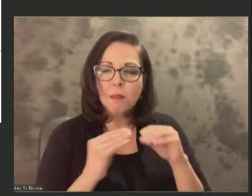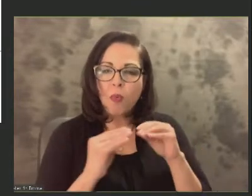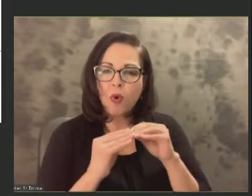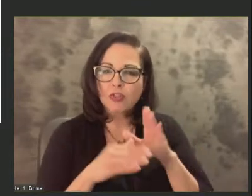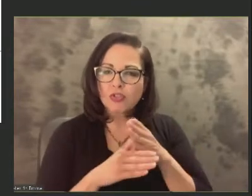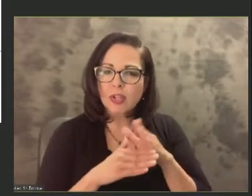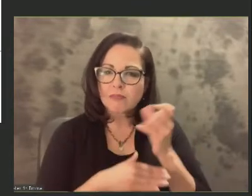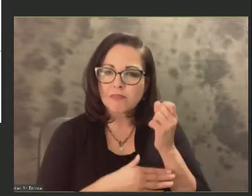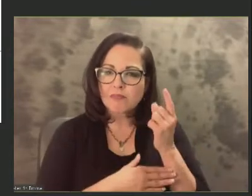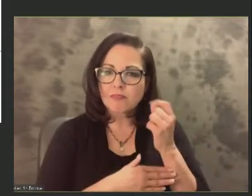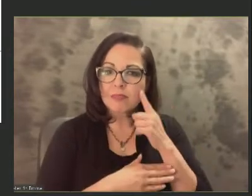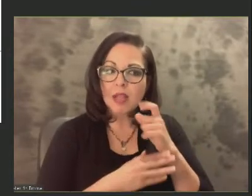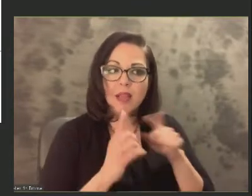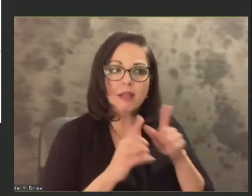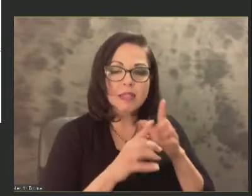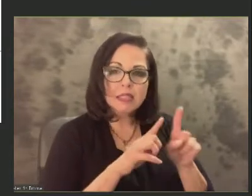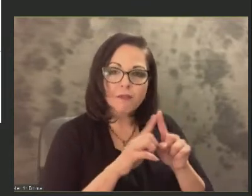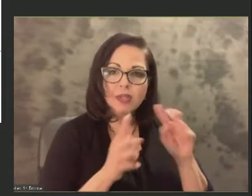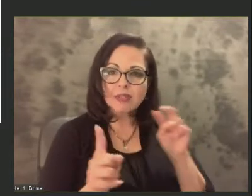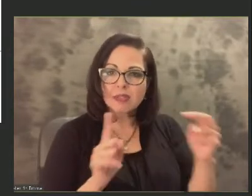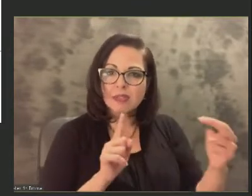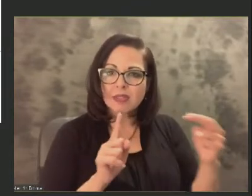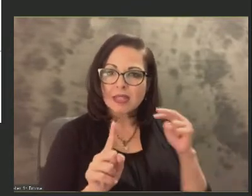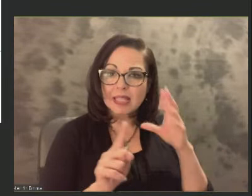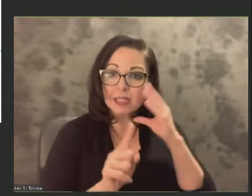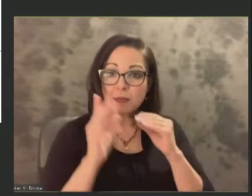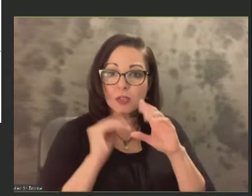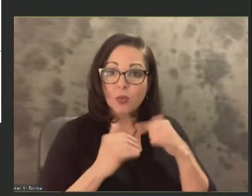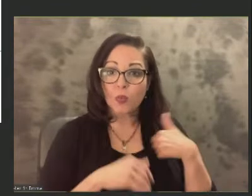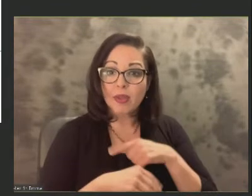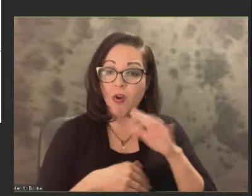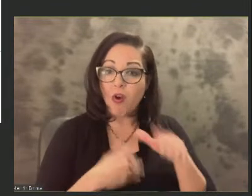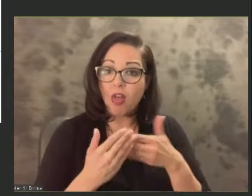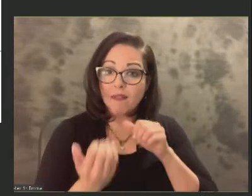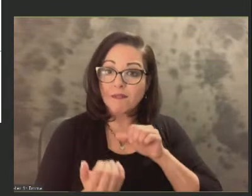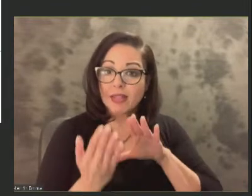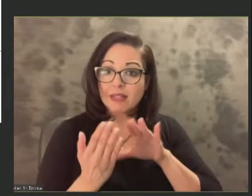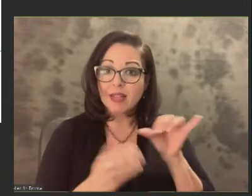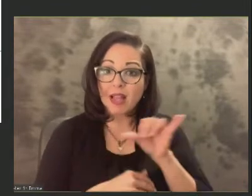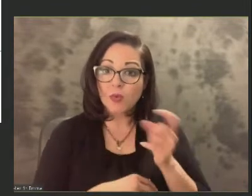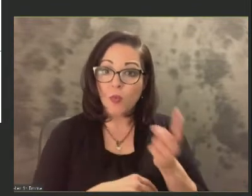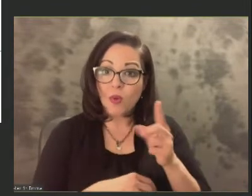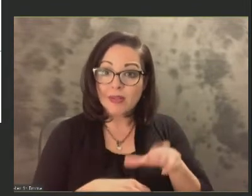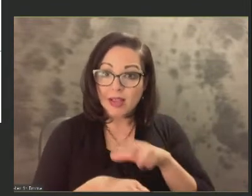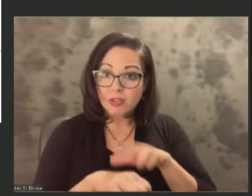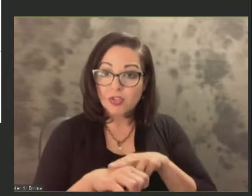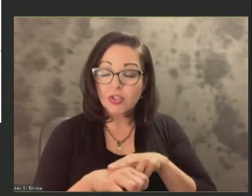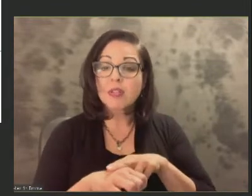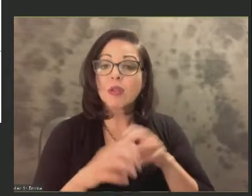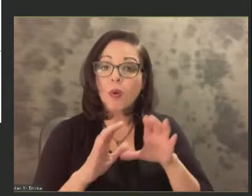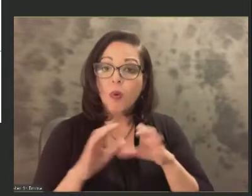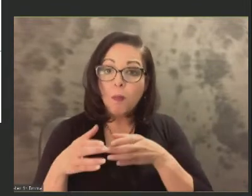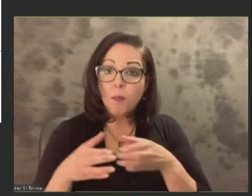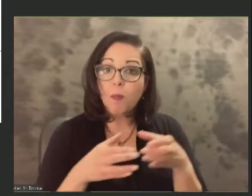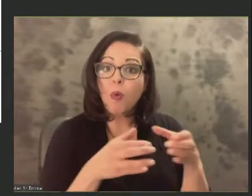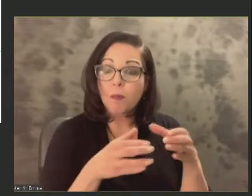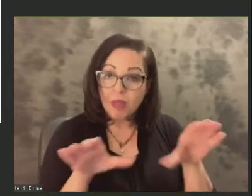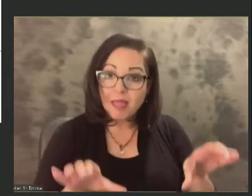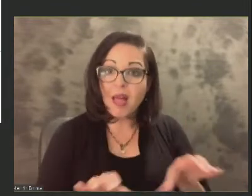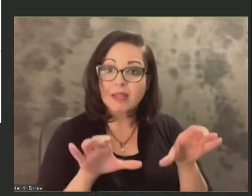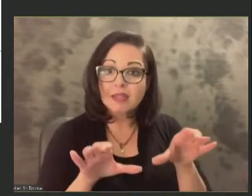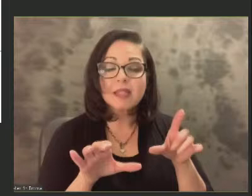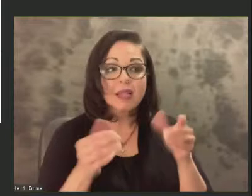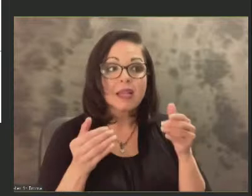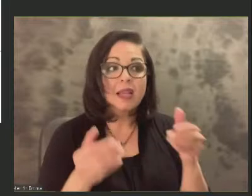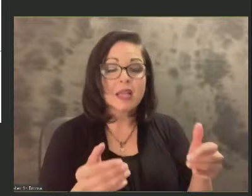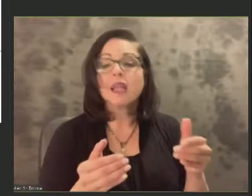understanding of different experiences that we all are facing as one nation. Mobilizing action plans to quickly respond